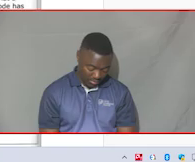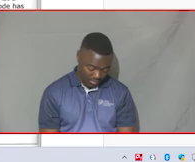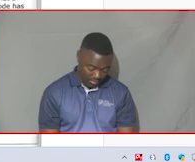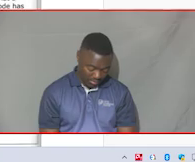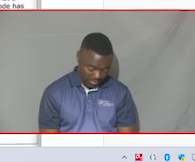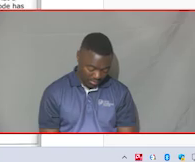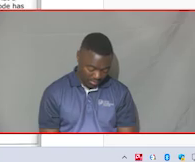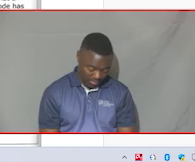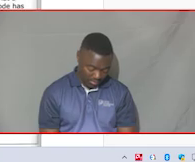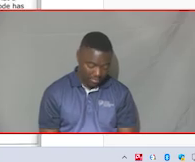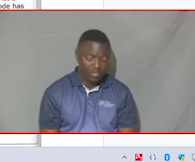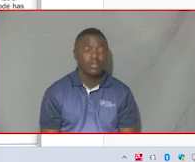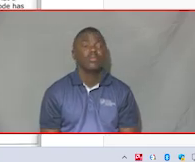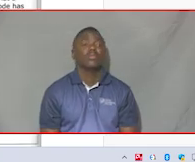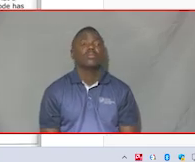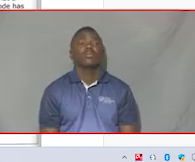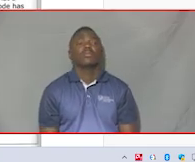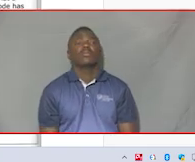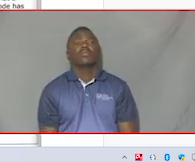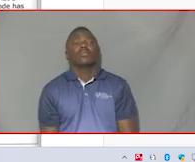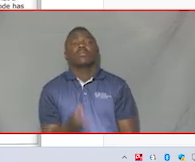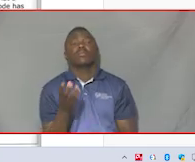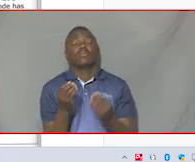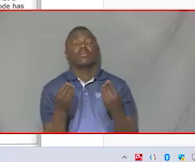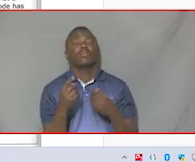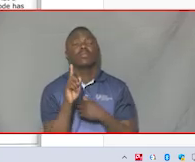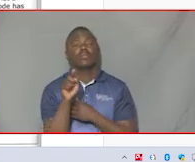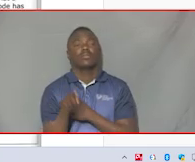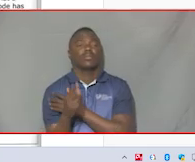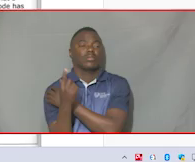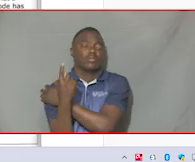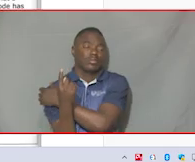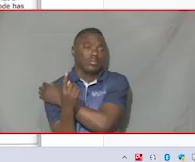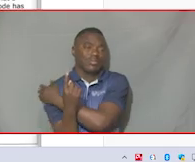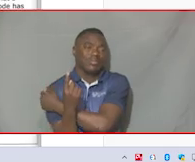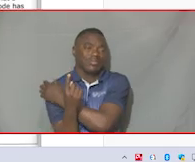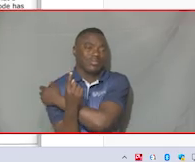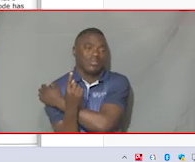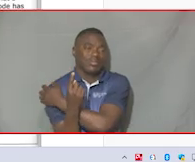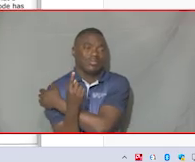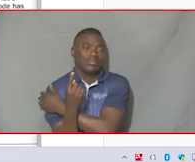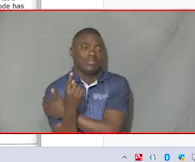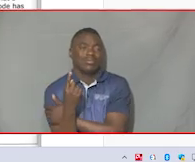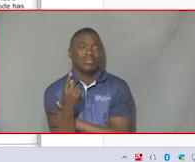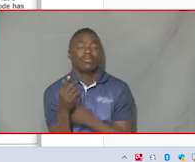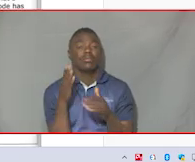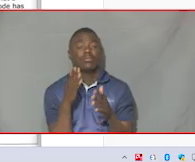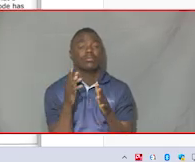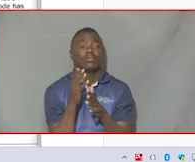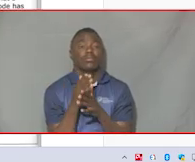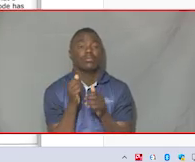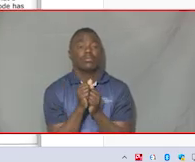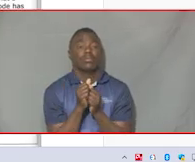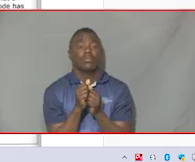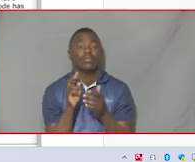Right, people, given the numbers, I'm going to do this one here, number 1.1. In actual fact, I think we need to do it together. I'm going to